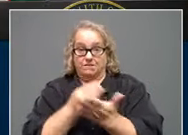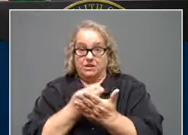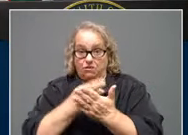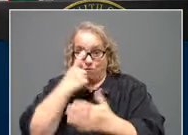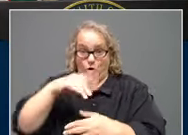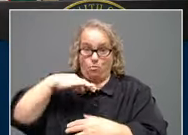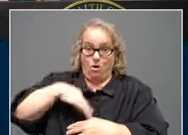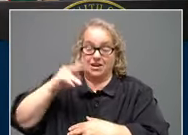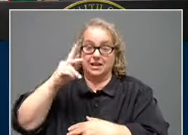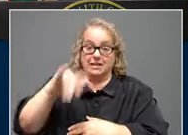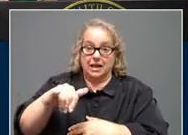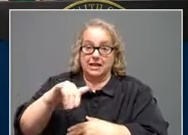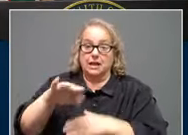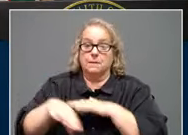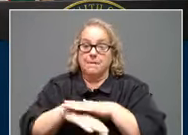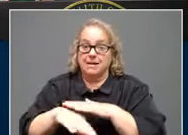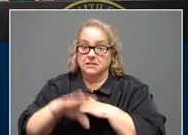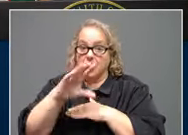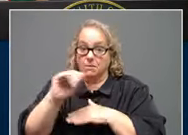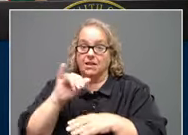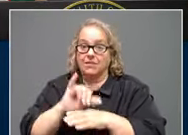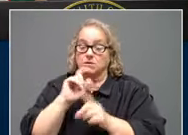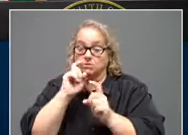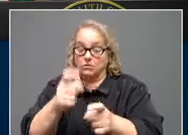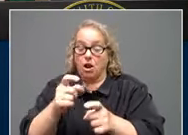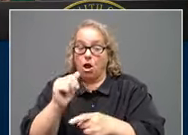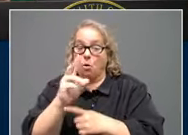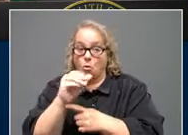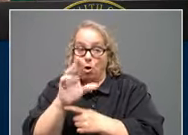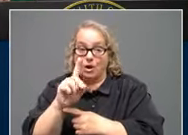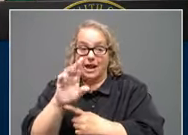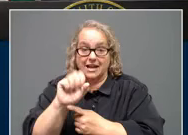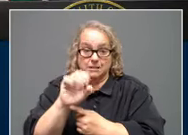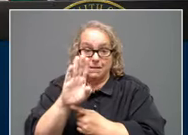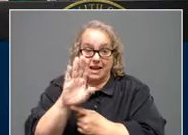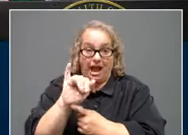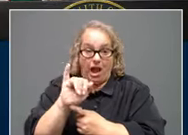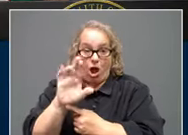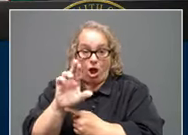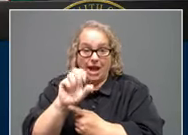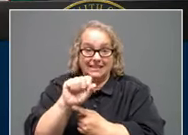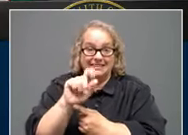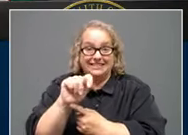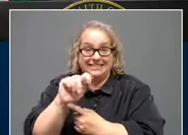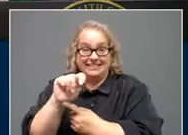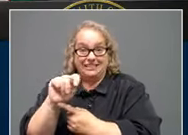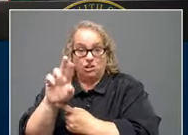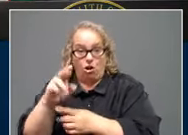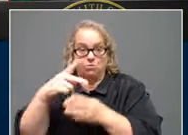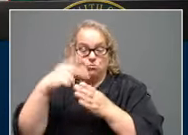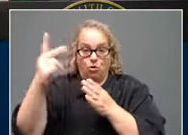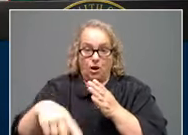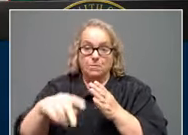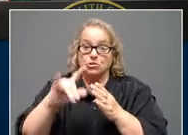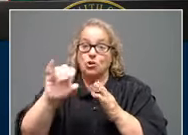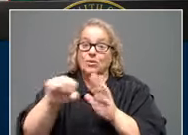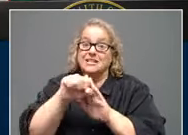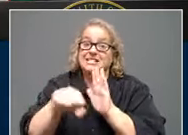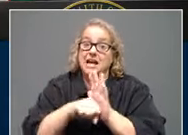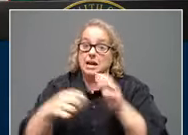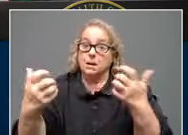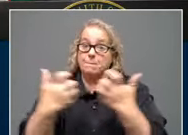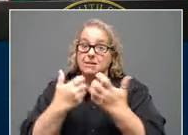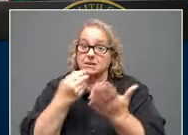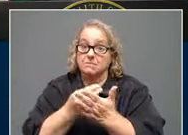that have been granted awards through the federal SBIR-STTR program. So the state's matching funds complement nearly